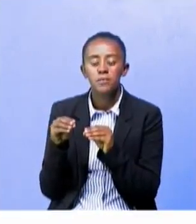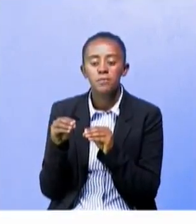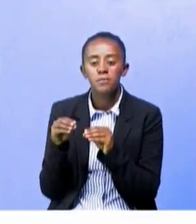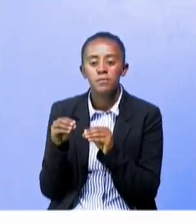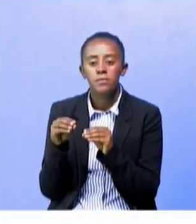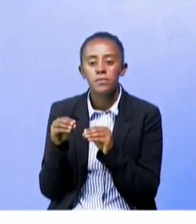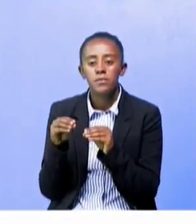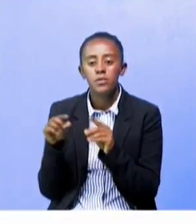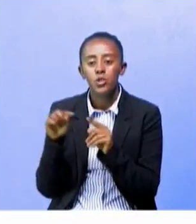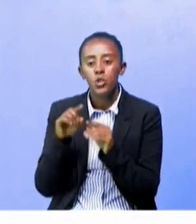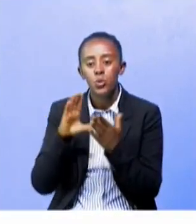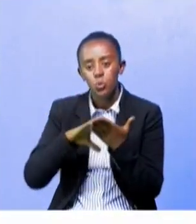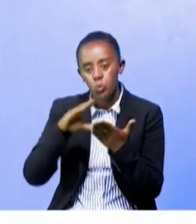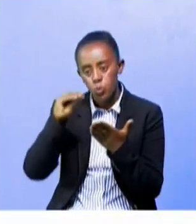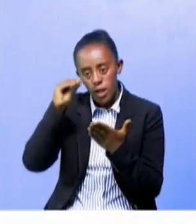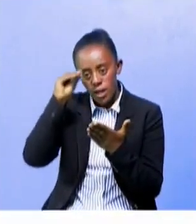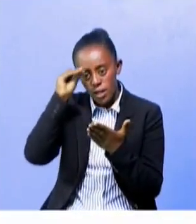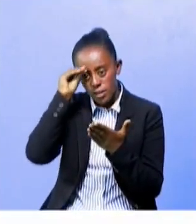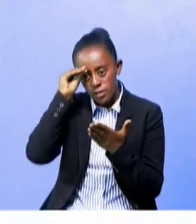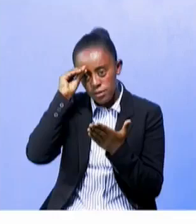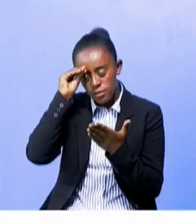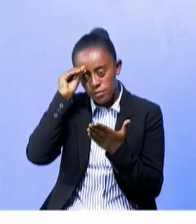to learn